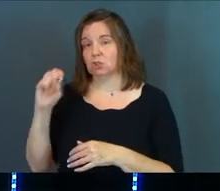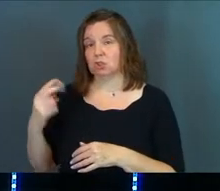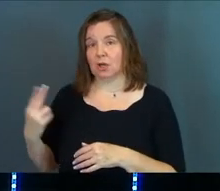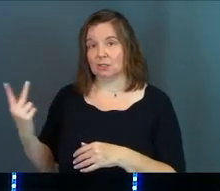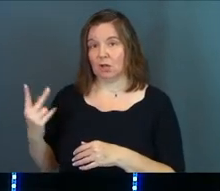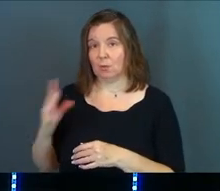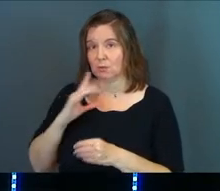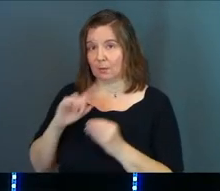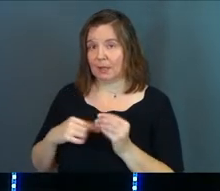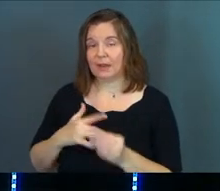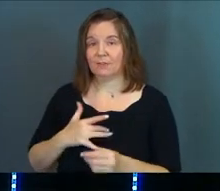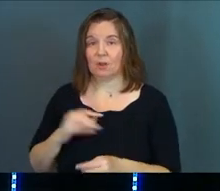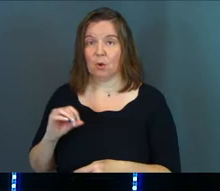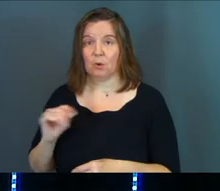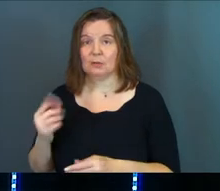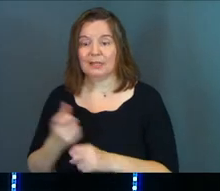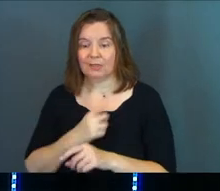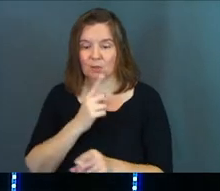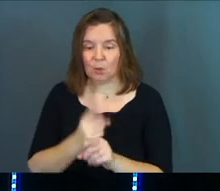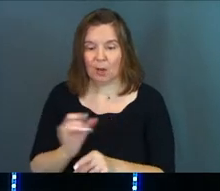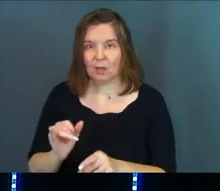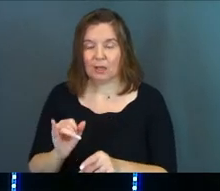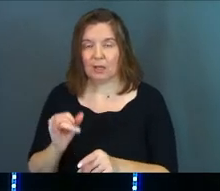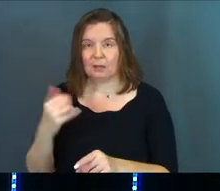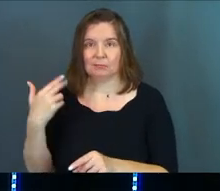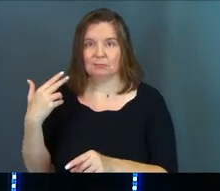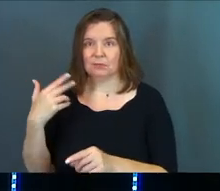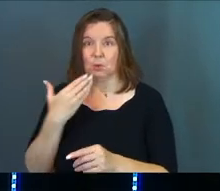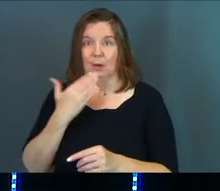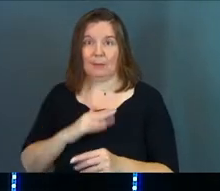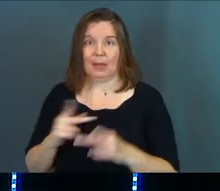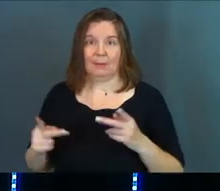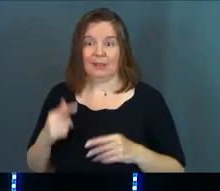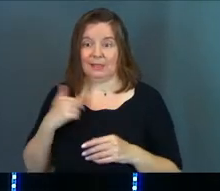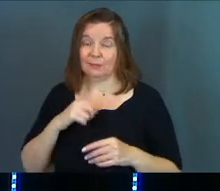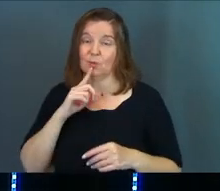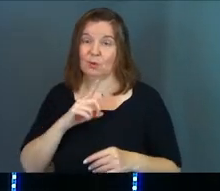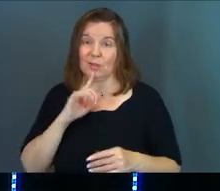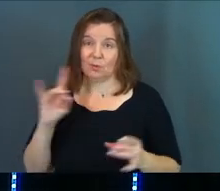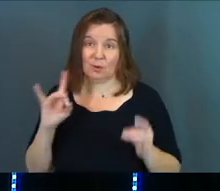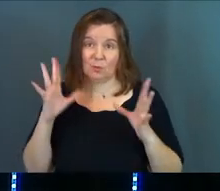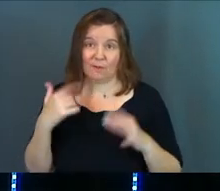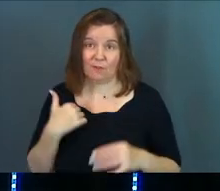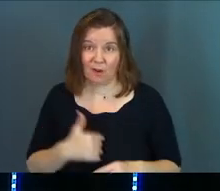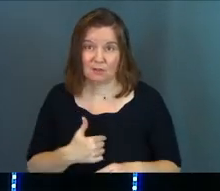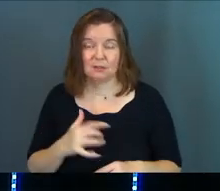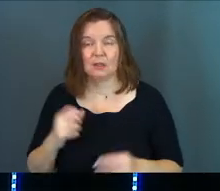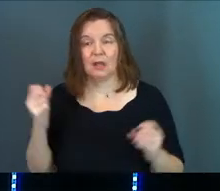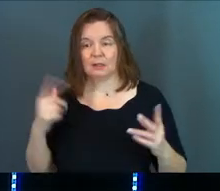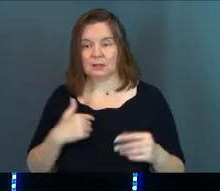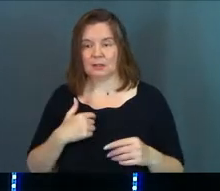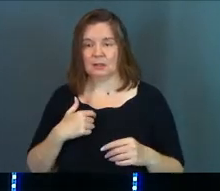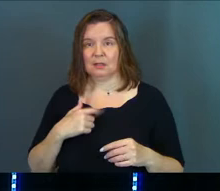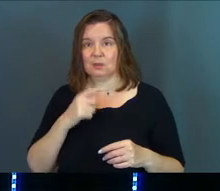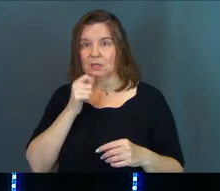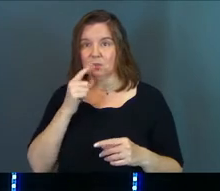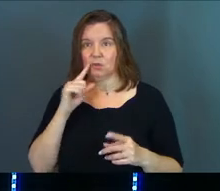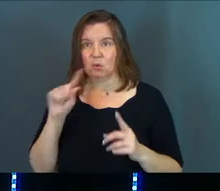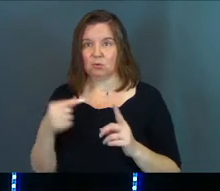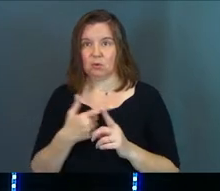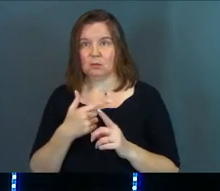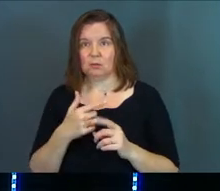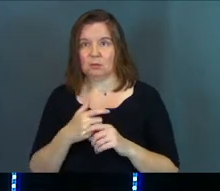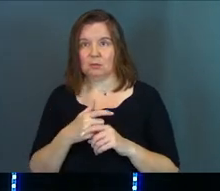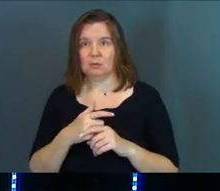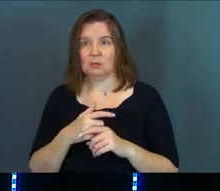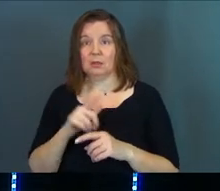sometimes like in the Old Testament, it's like, hey, get this right, or it's like gun to the head, you're in a bad spot. Like, this could be really rough for us. You know what I mean? Like, a lady was told, don't turn around, and you're going to be turned into a